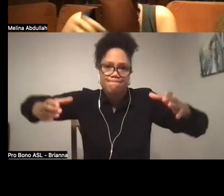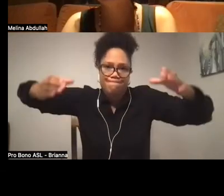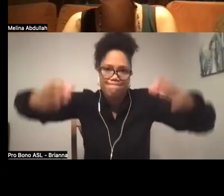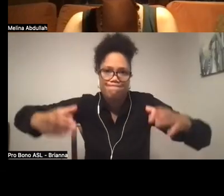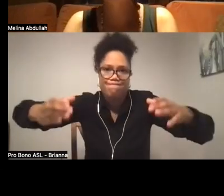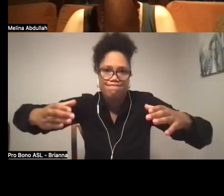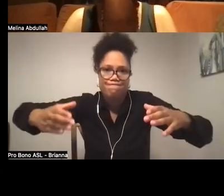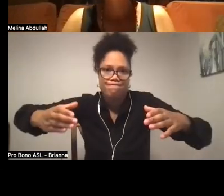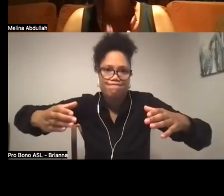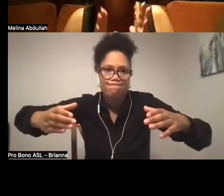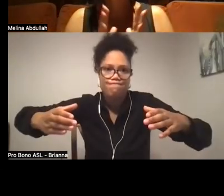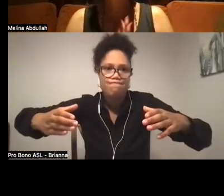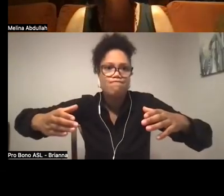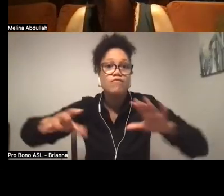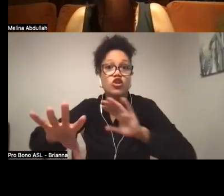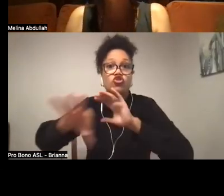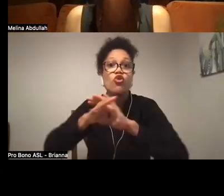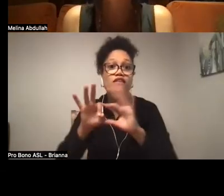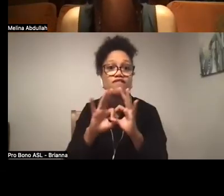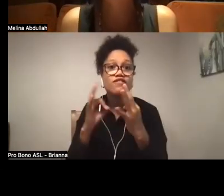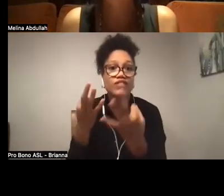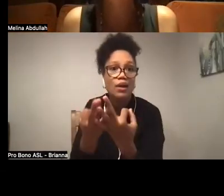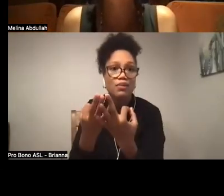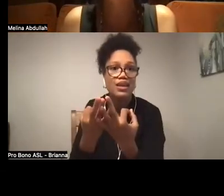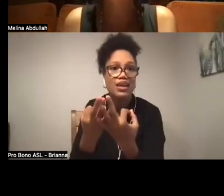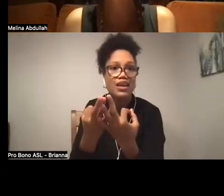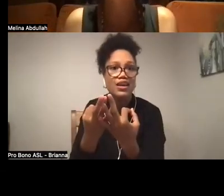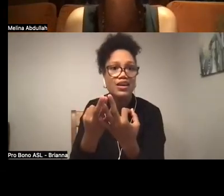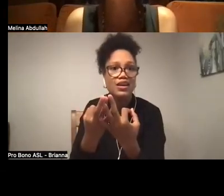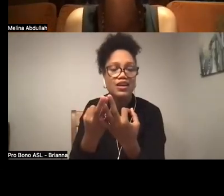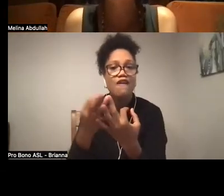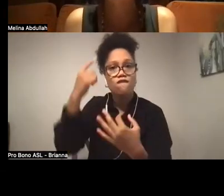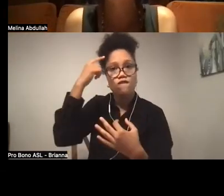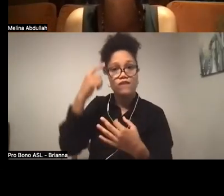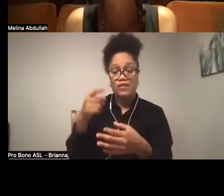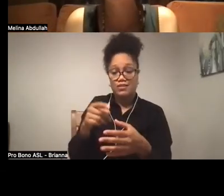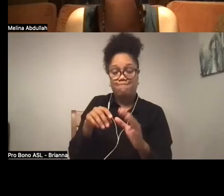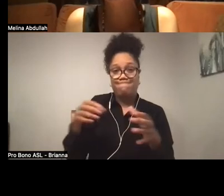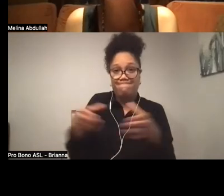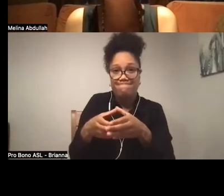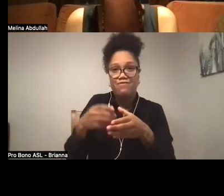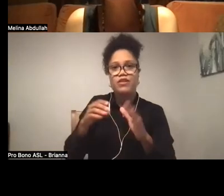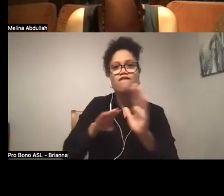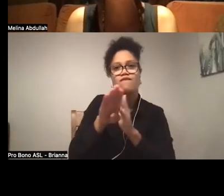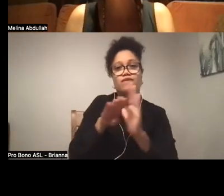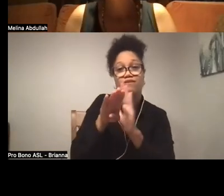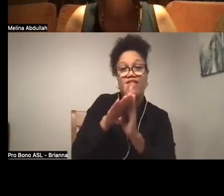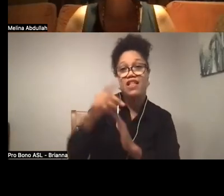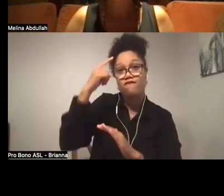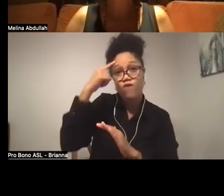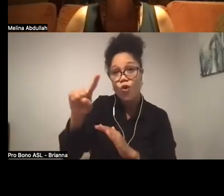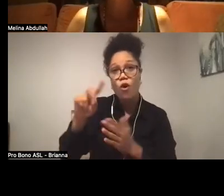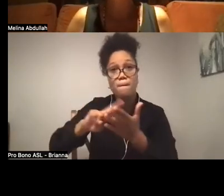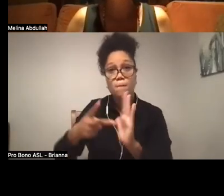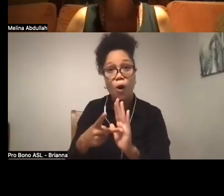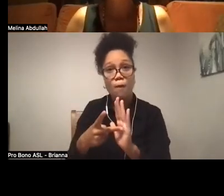make it up, right? So beloved community is a concept that's developed by Dr. Martin Luther King Jr., right?